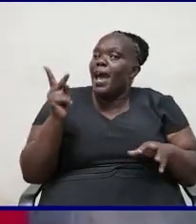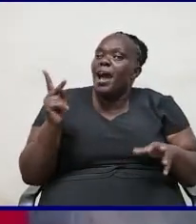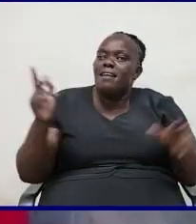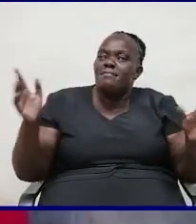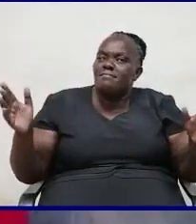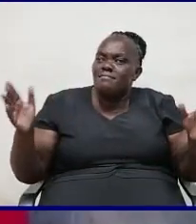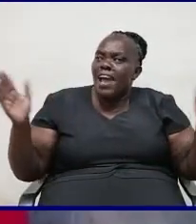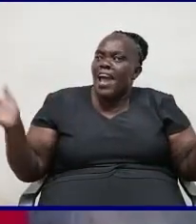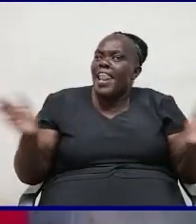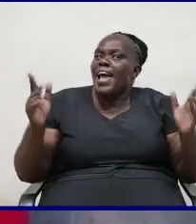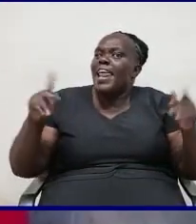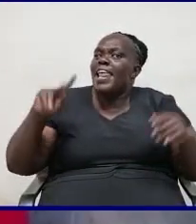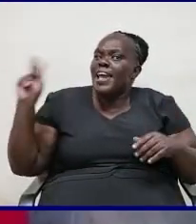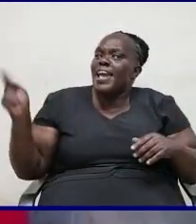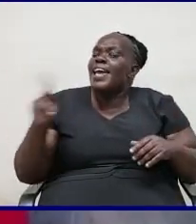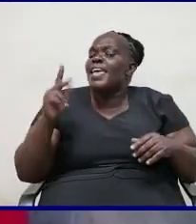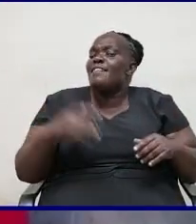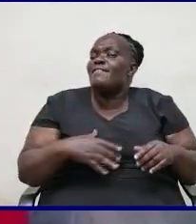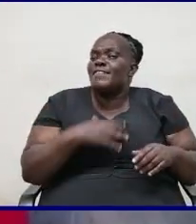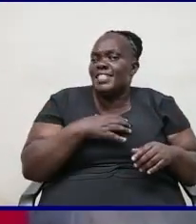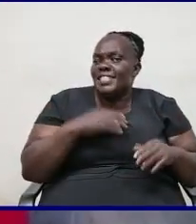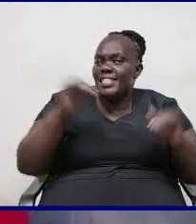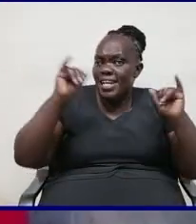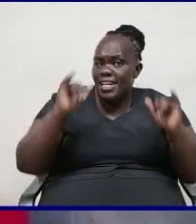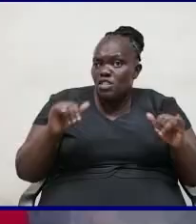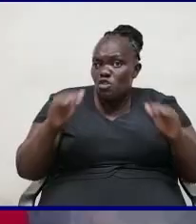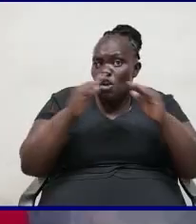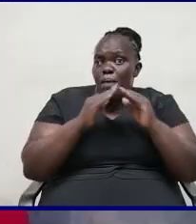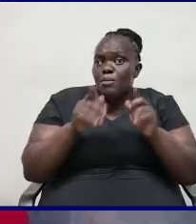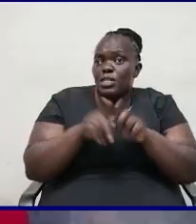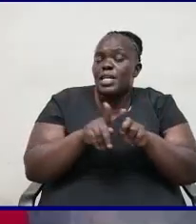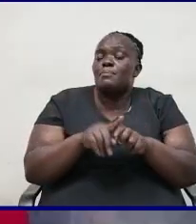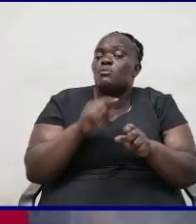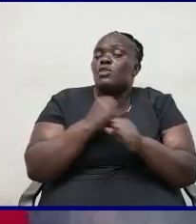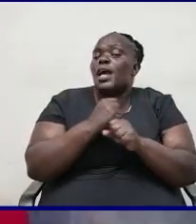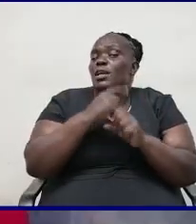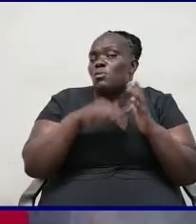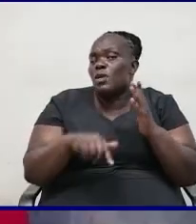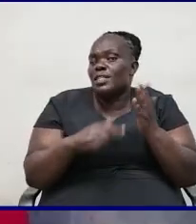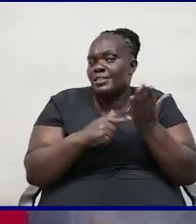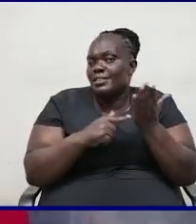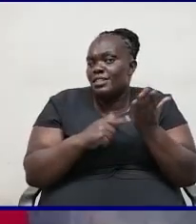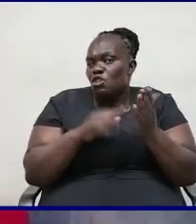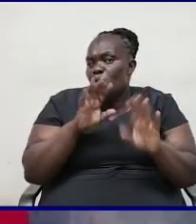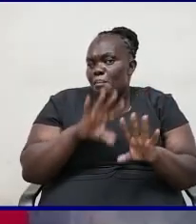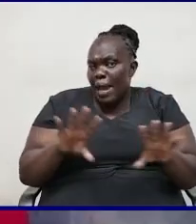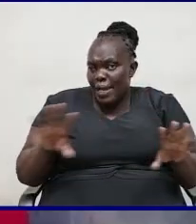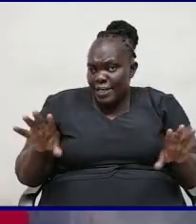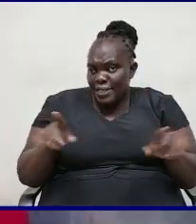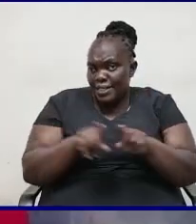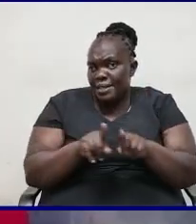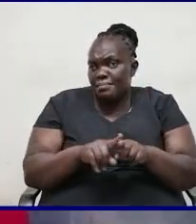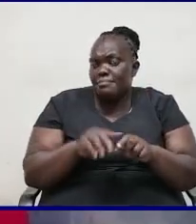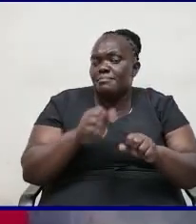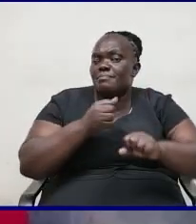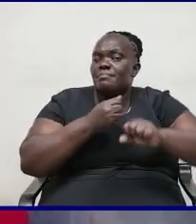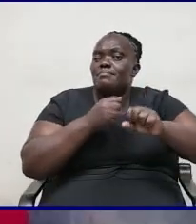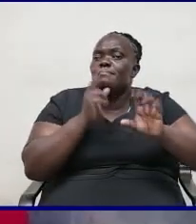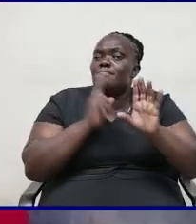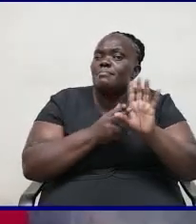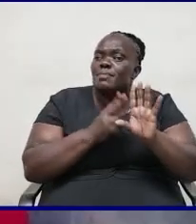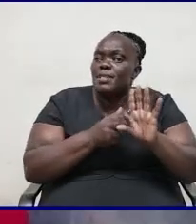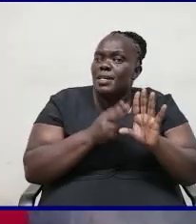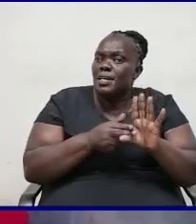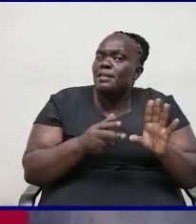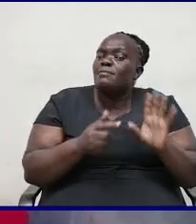encouraging Kenyans to visit our parks. And then at the international level, we have actually done the digital marketing. We have also participated in